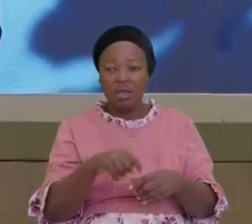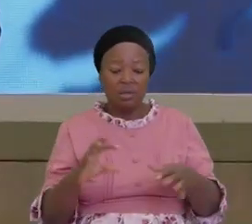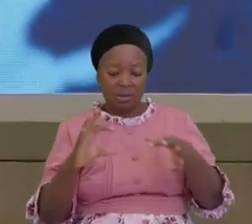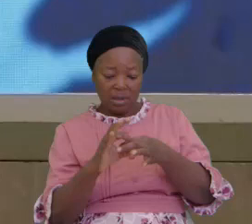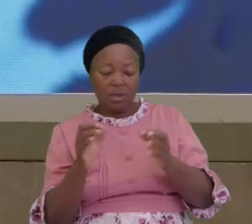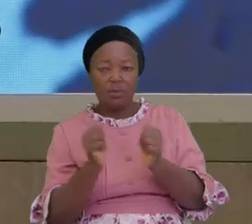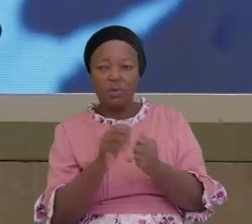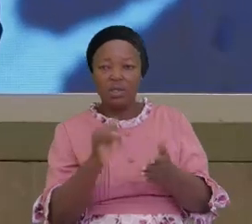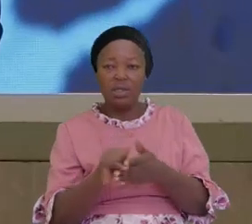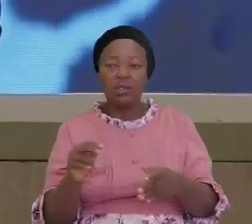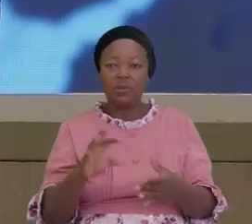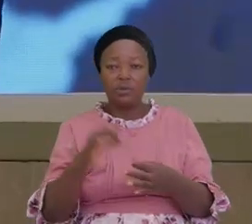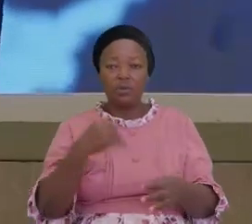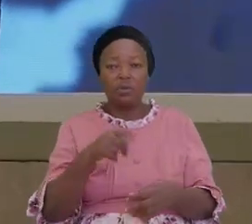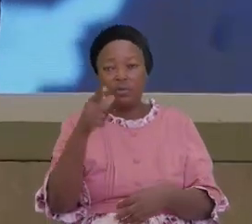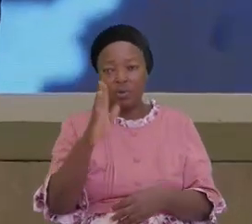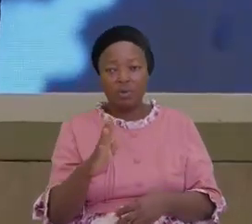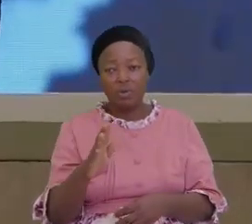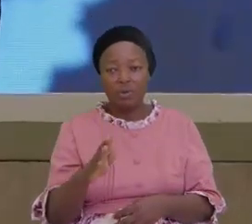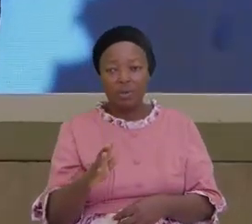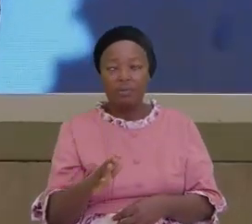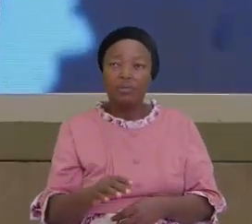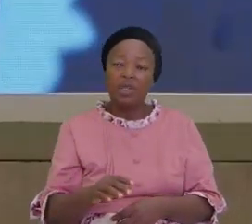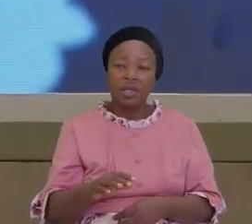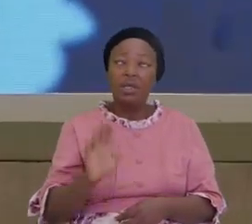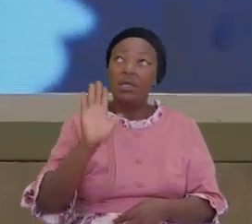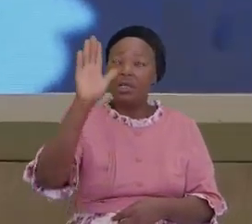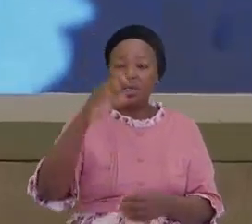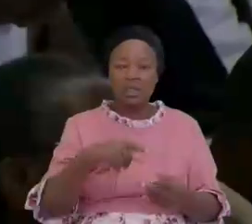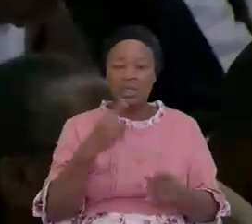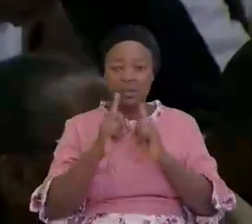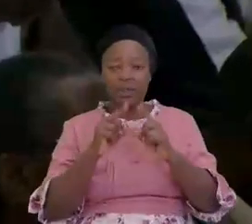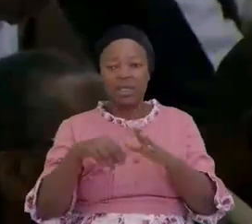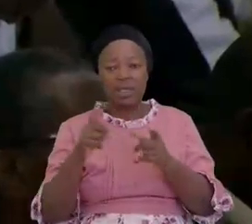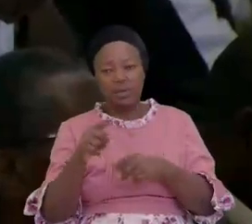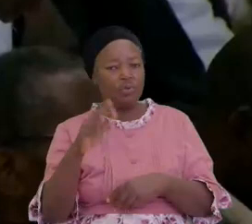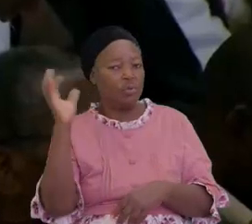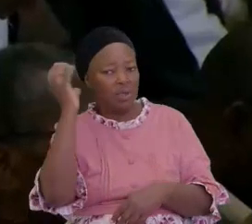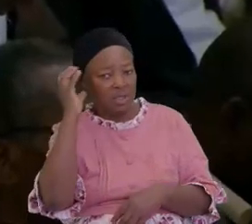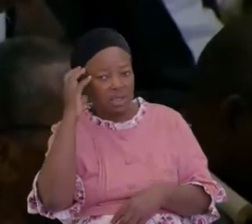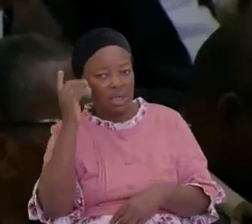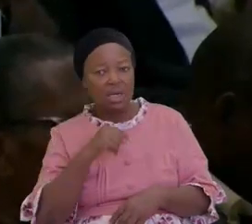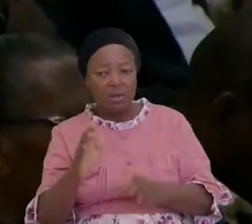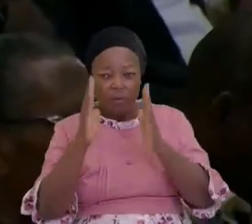God. He speaks and you listen. And you focus on him and